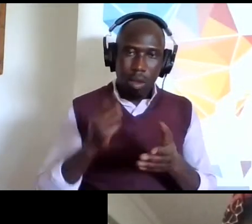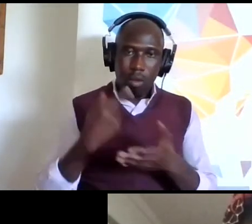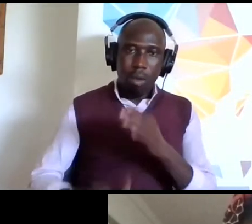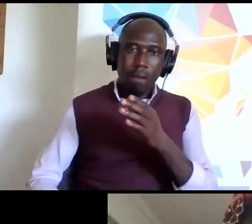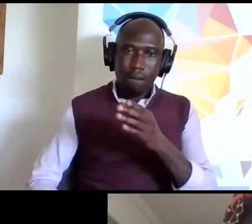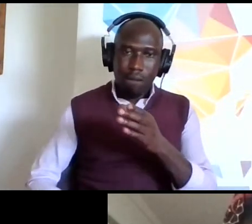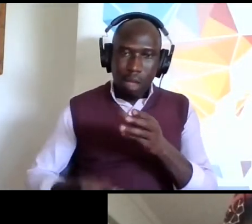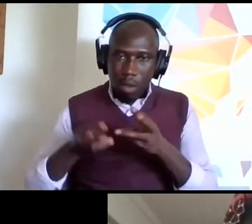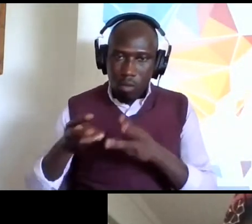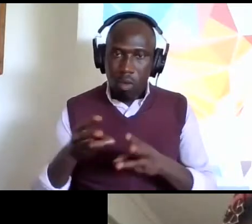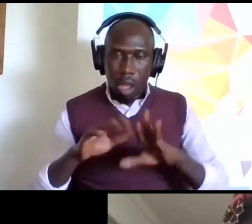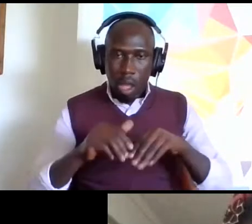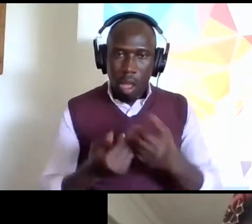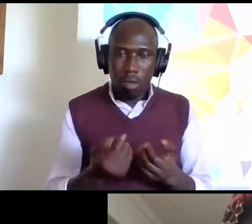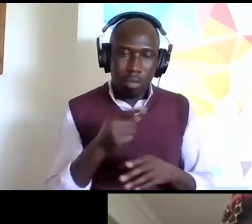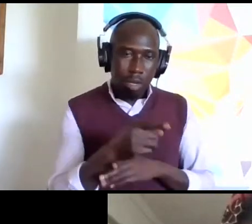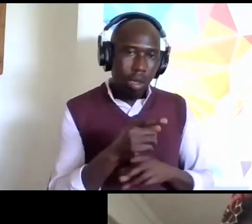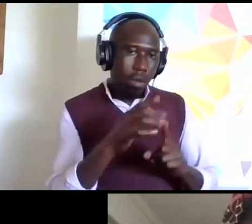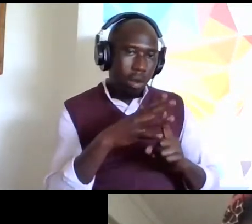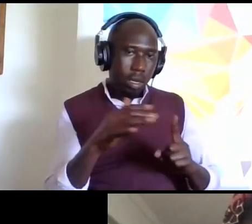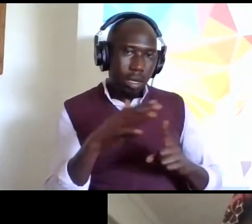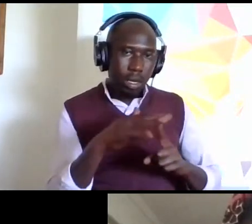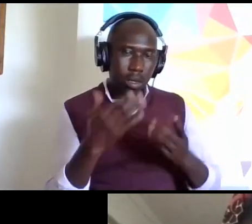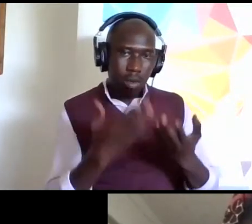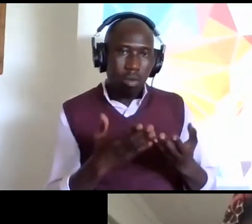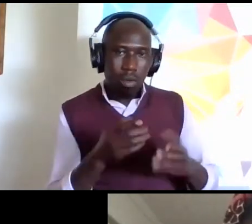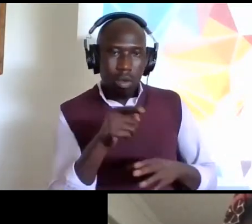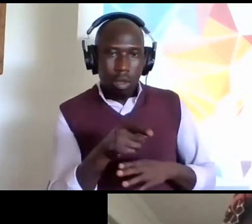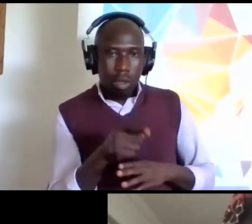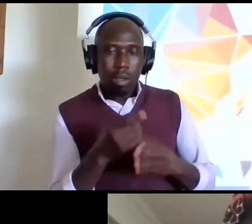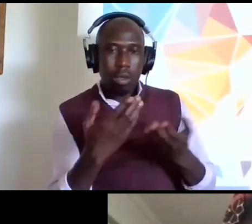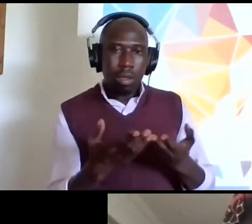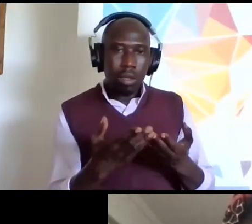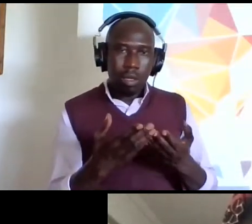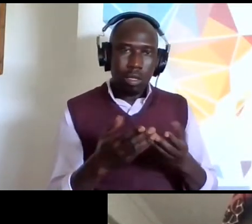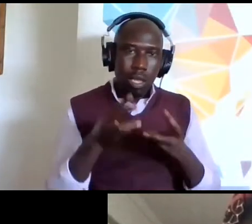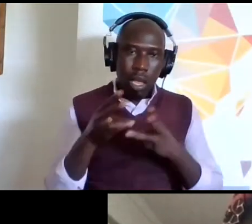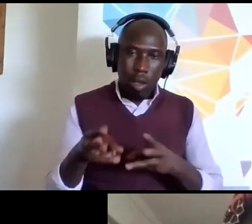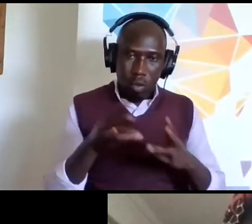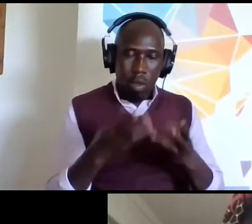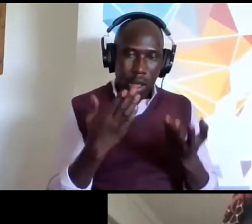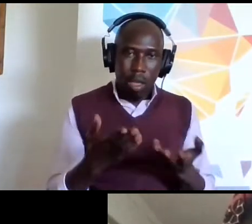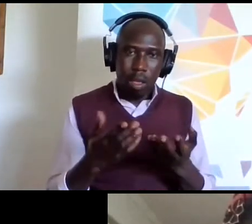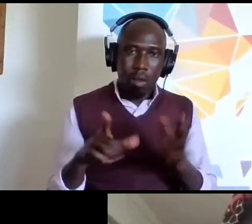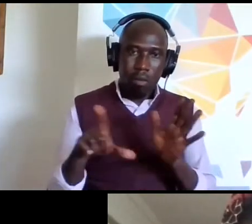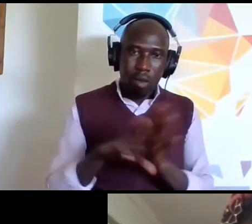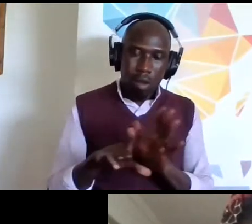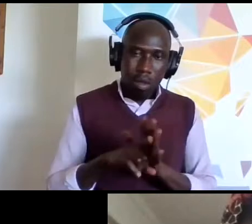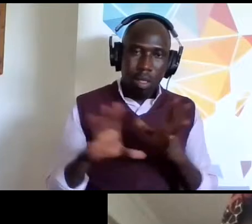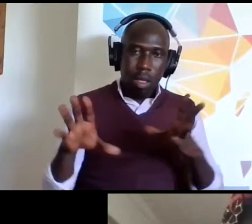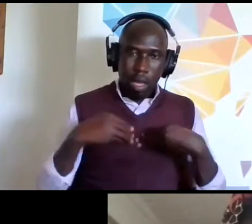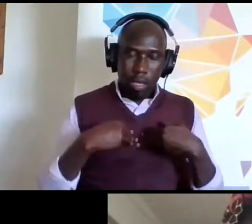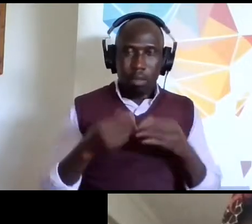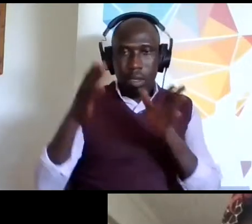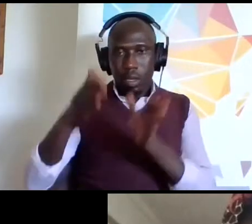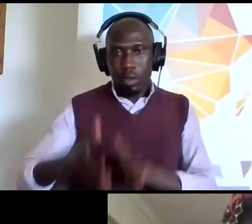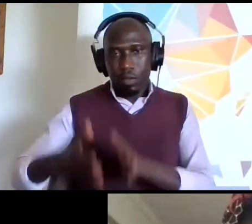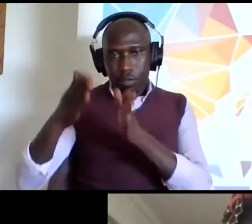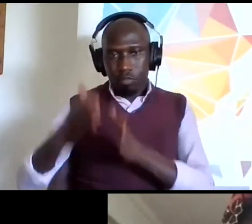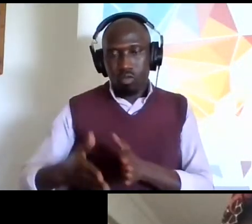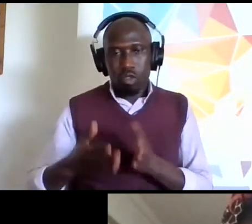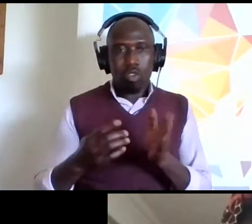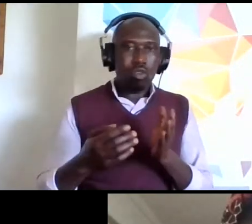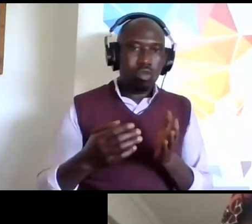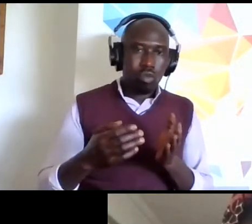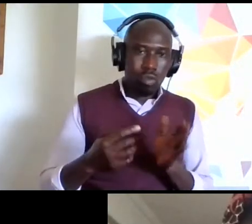take? Digital identity is a legal form of identity that allows an individual to prove who they